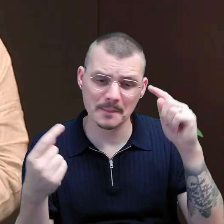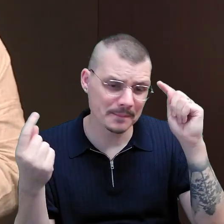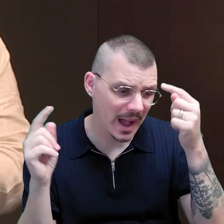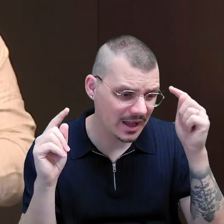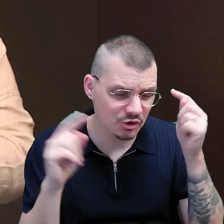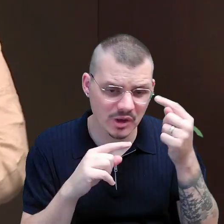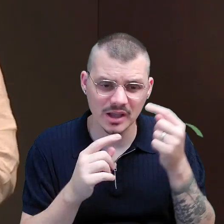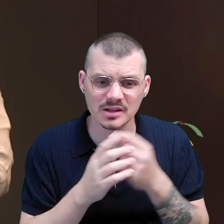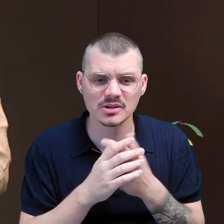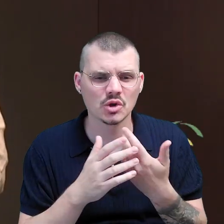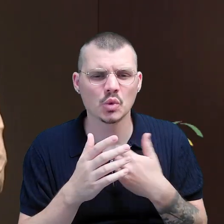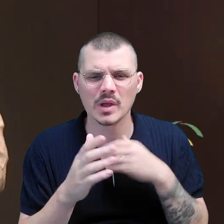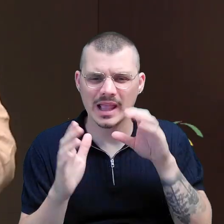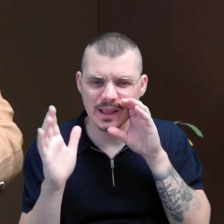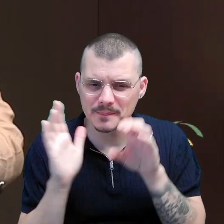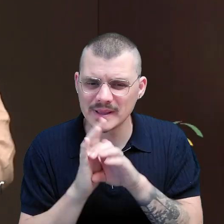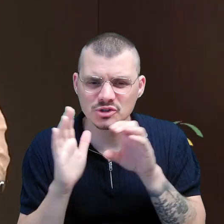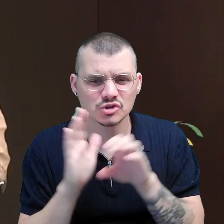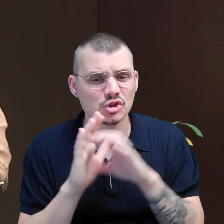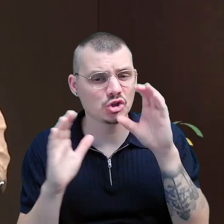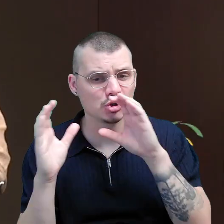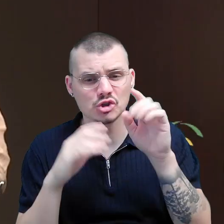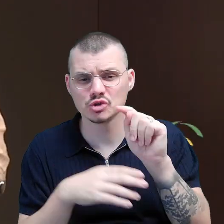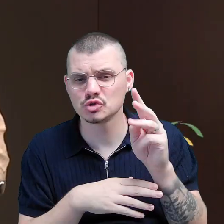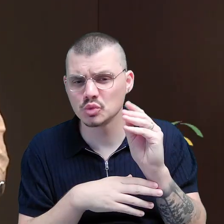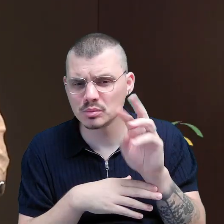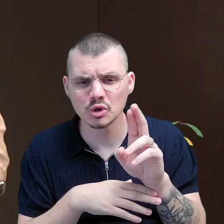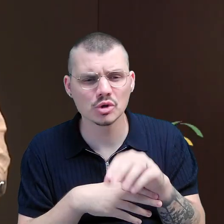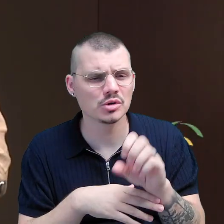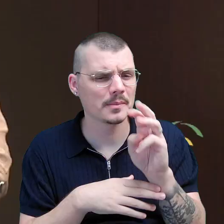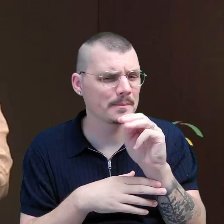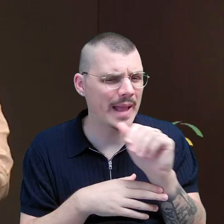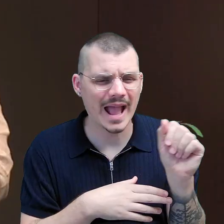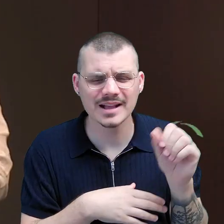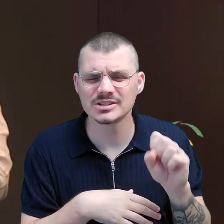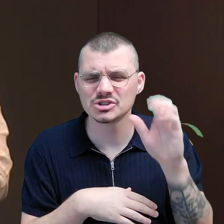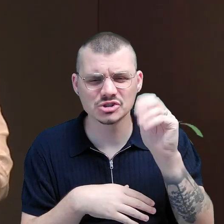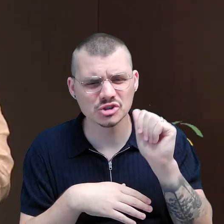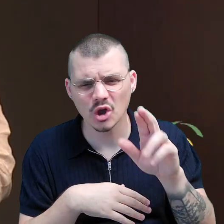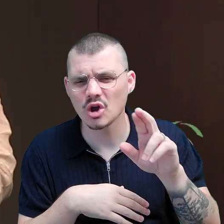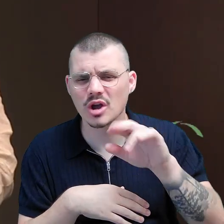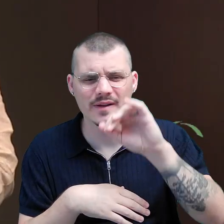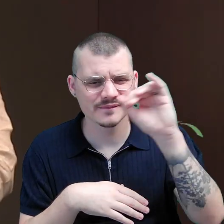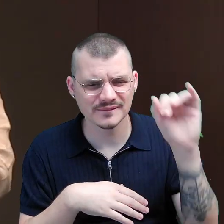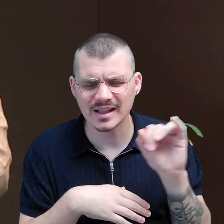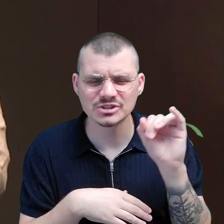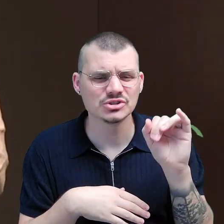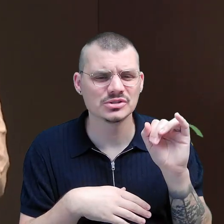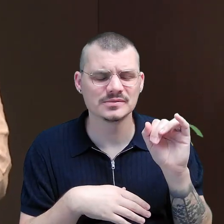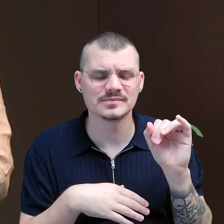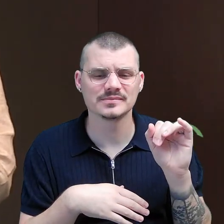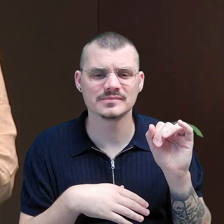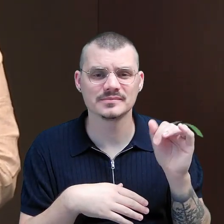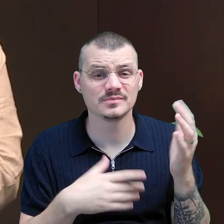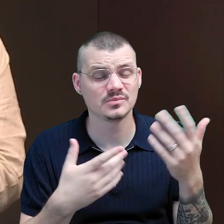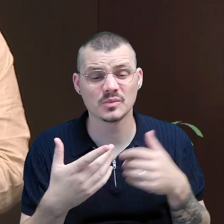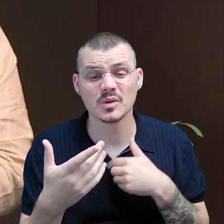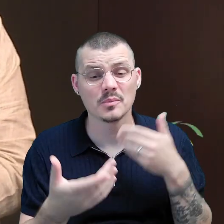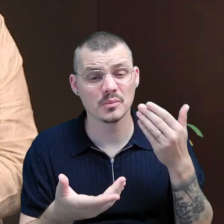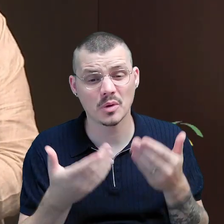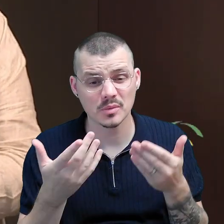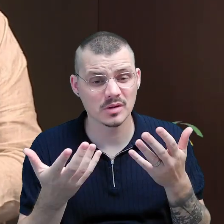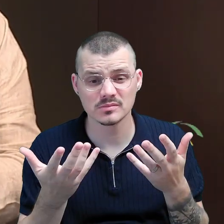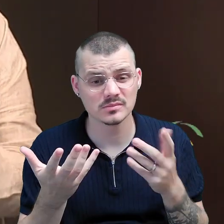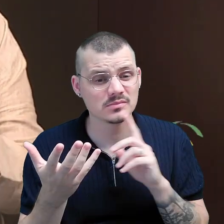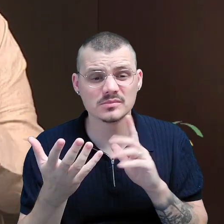psychosis, possible migraine. We'd imaged her to look for tumors or masses or scarring or infections.